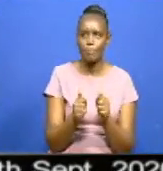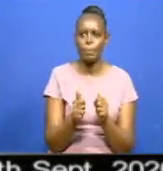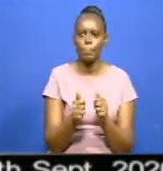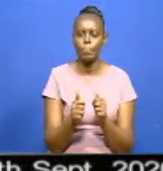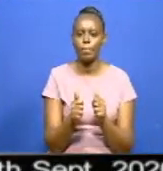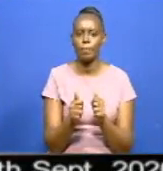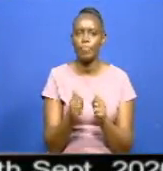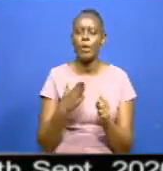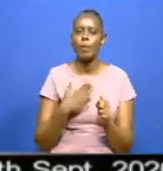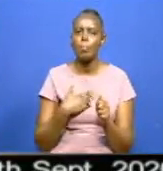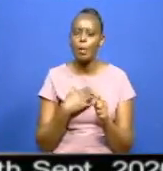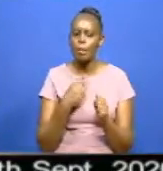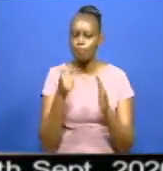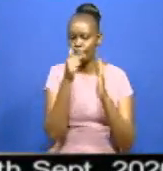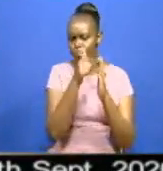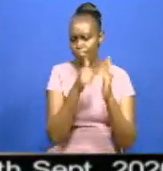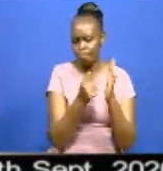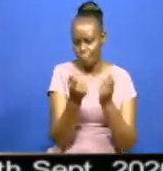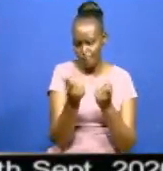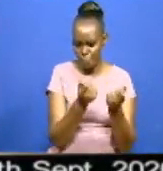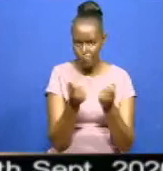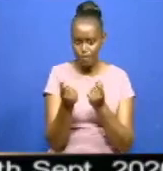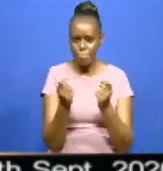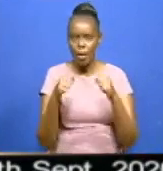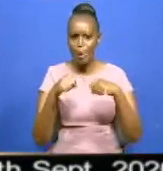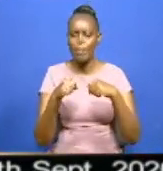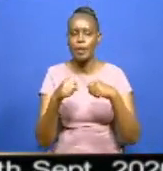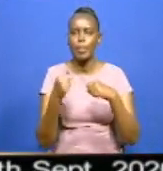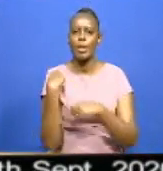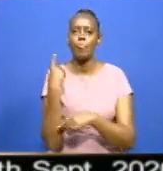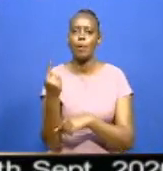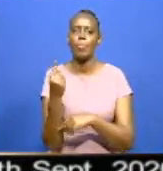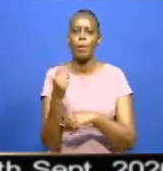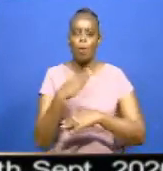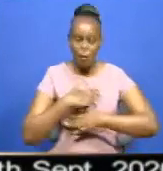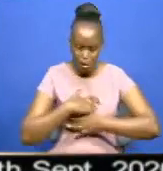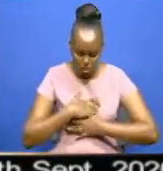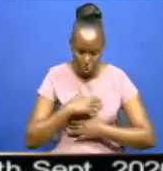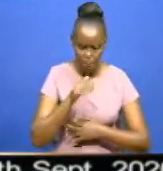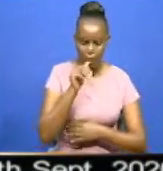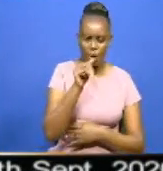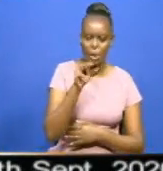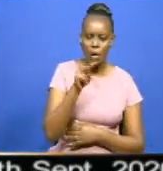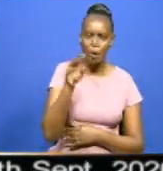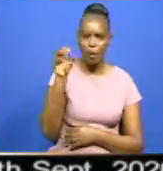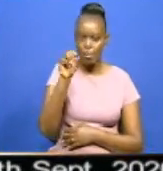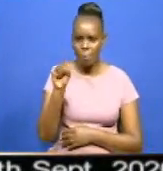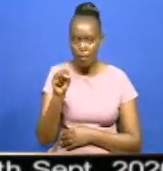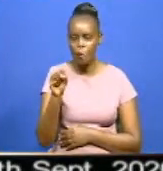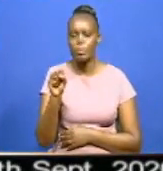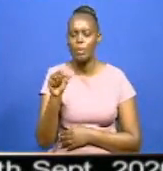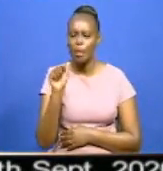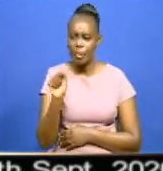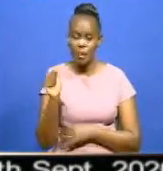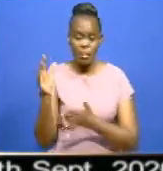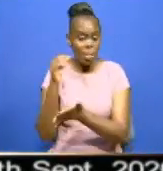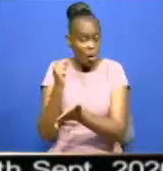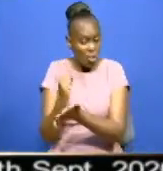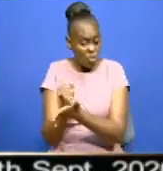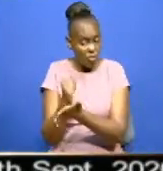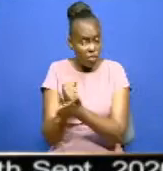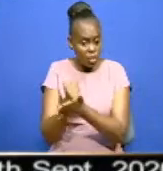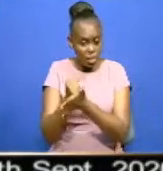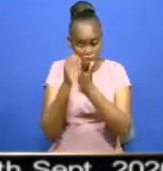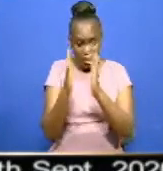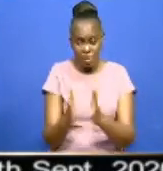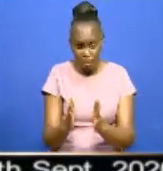just want to say a few things. Number one, I want to agree with Honorable Amos Kimunya, the leader of majority, that this office is very important. The office